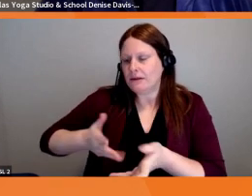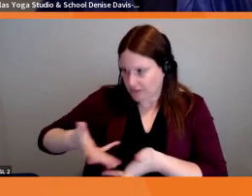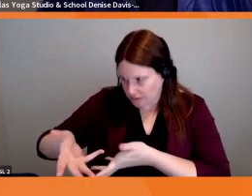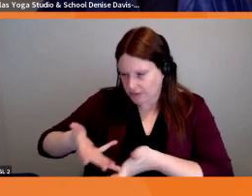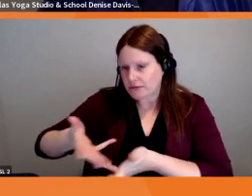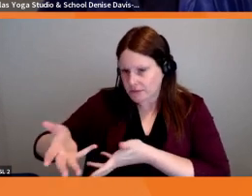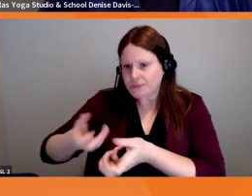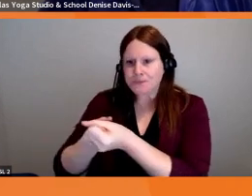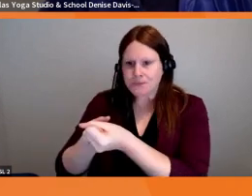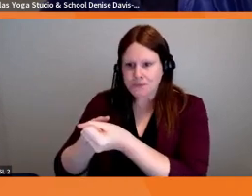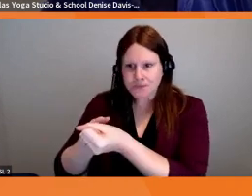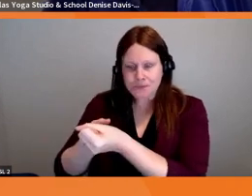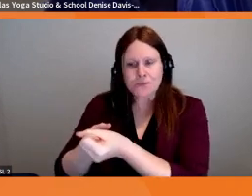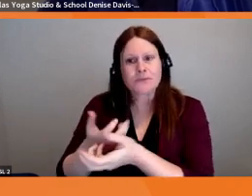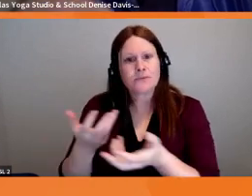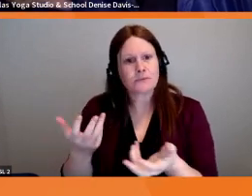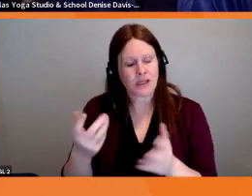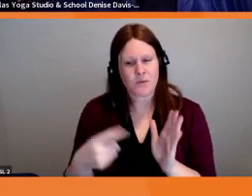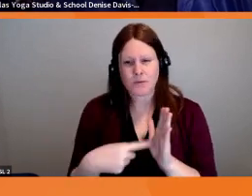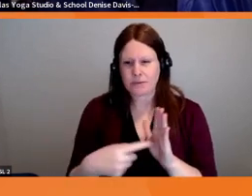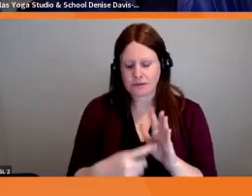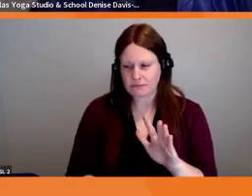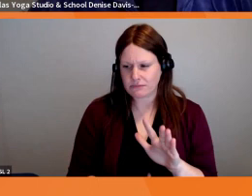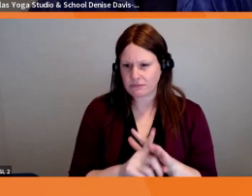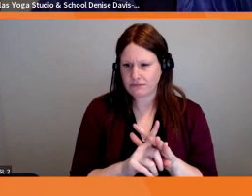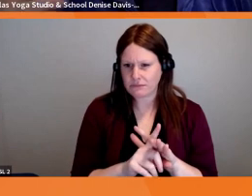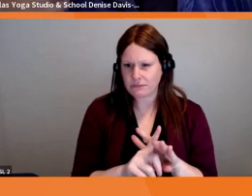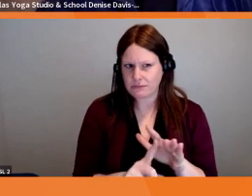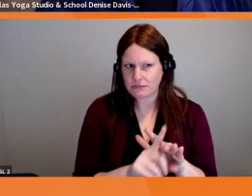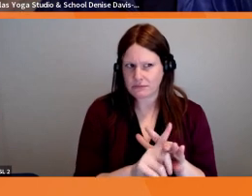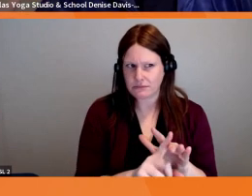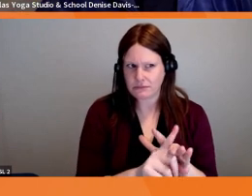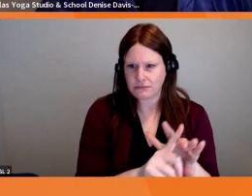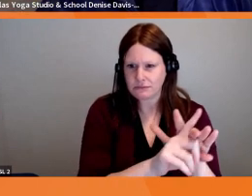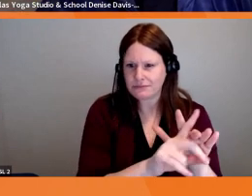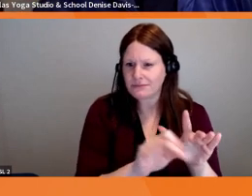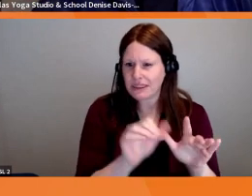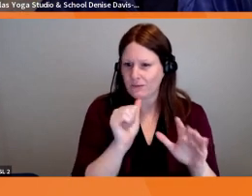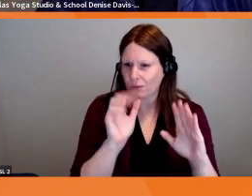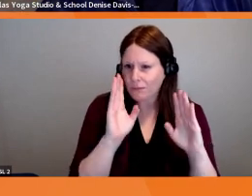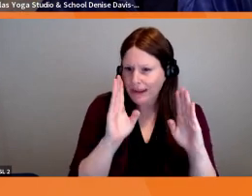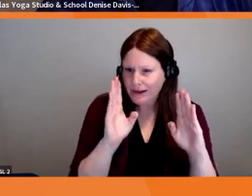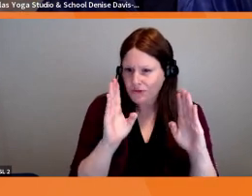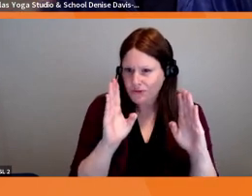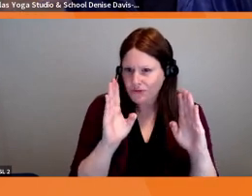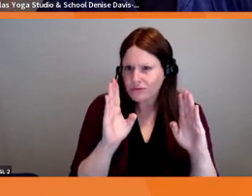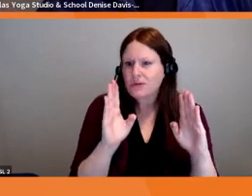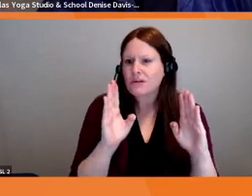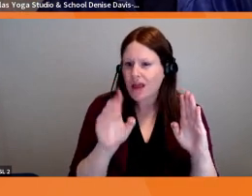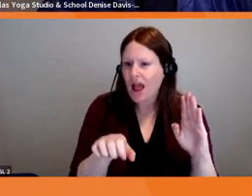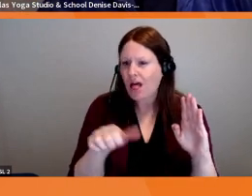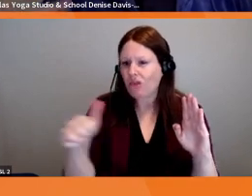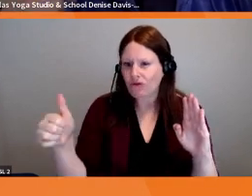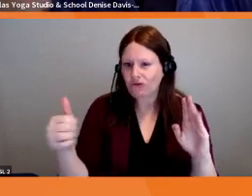us. And if we're not careful, they lead to even more challenging things like our blood pressure starts to go up